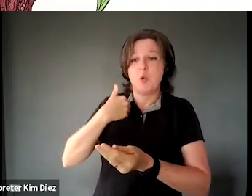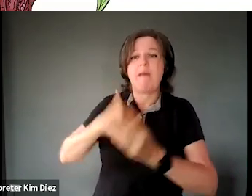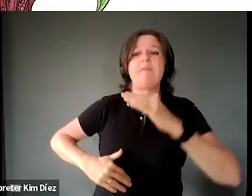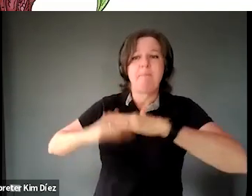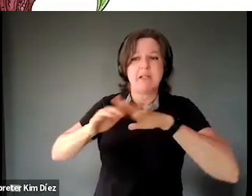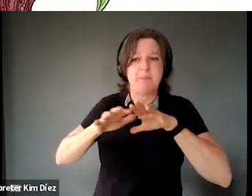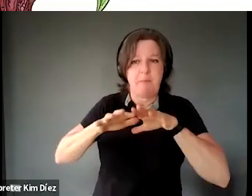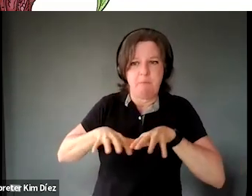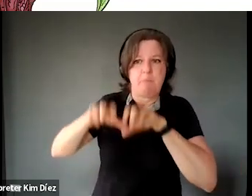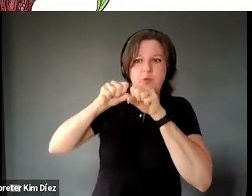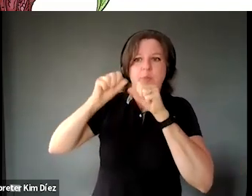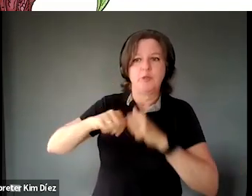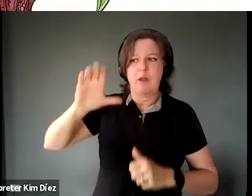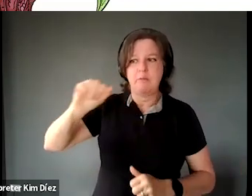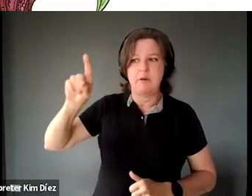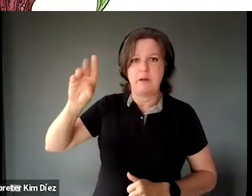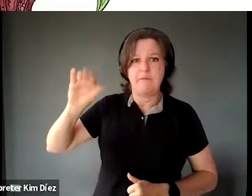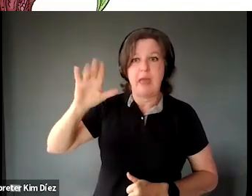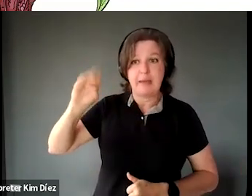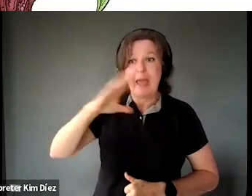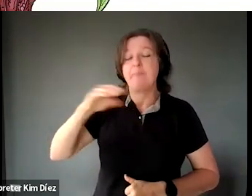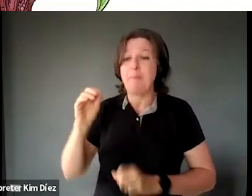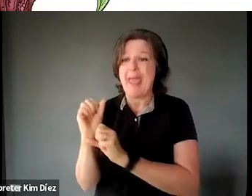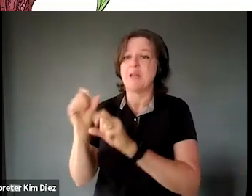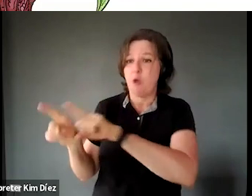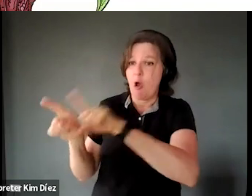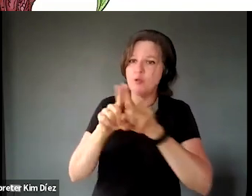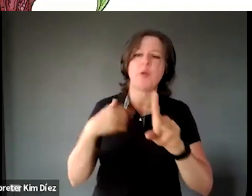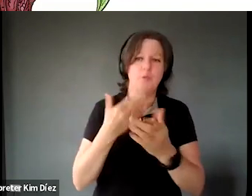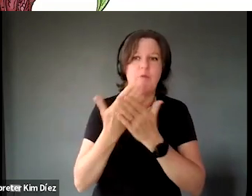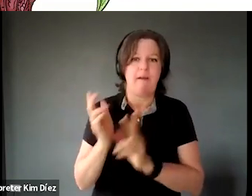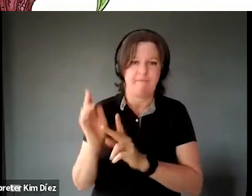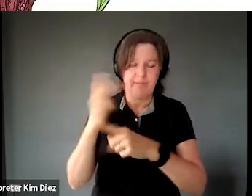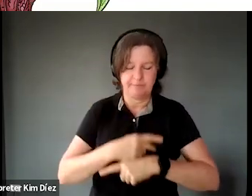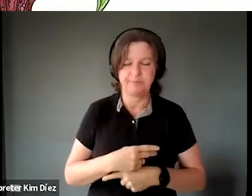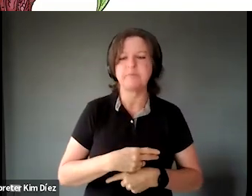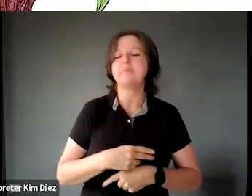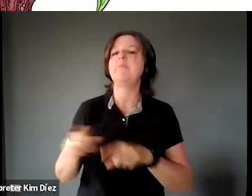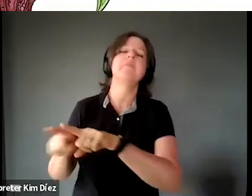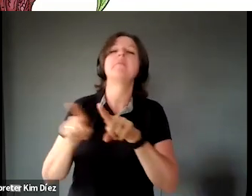least probability possible of cadmium absorption, and that we can also have a high productivity